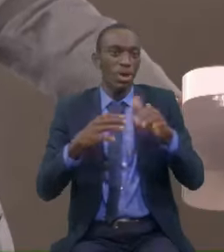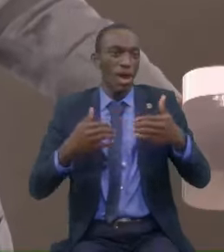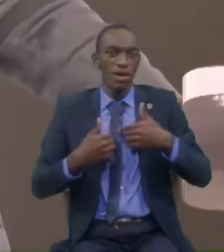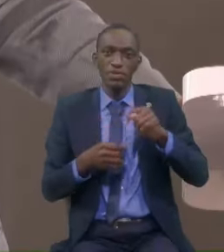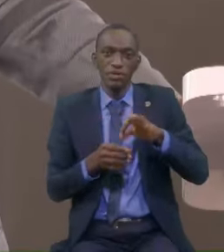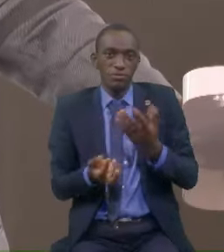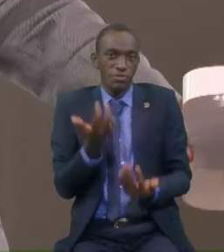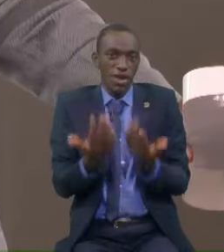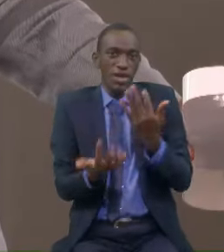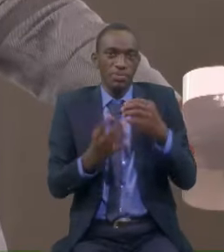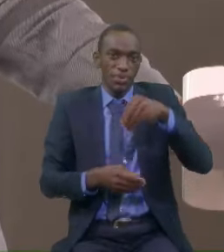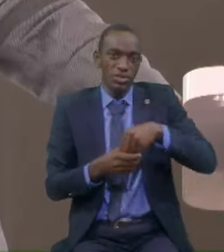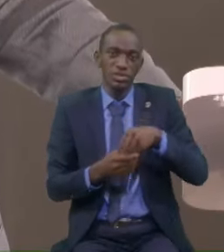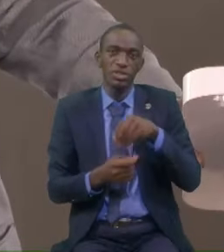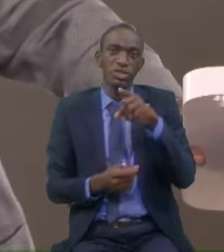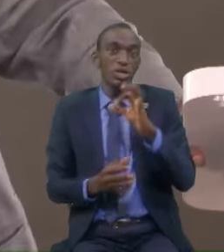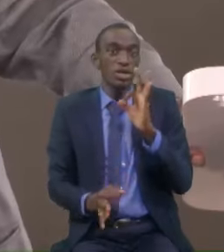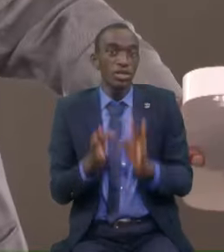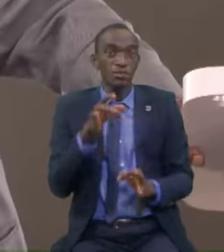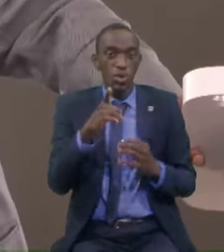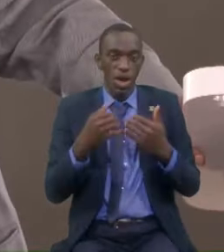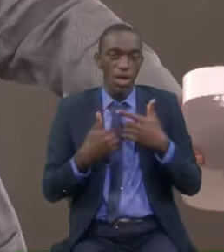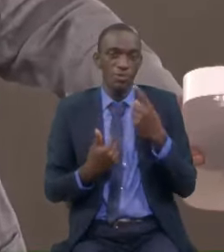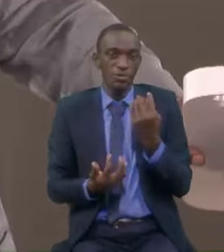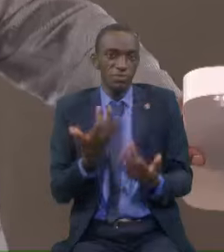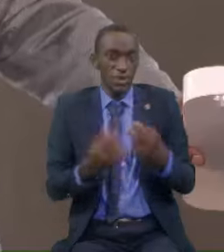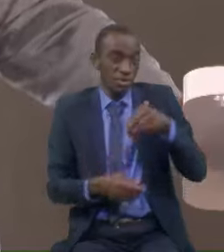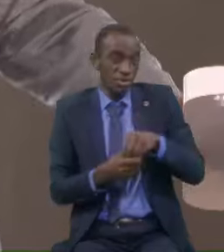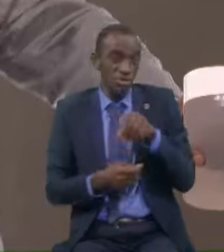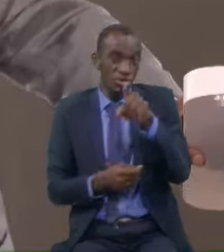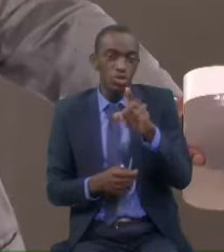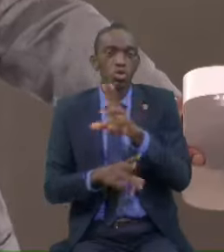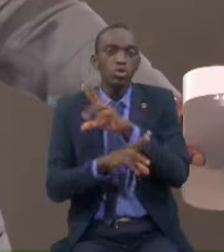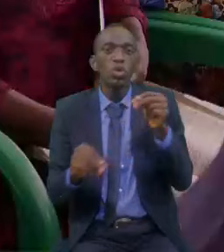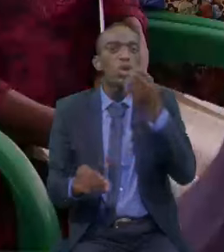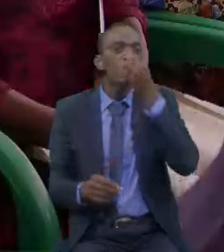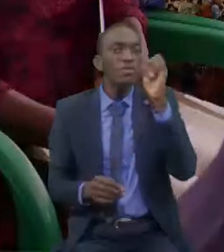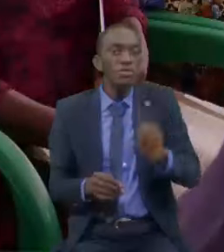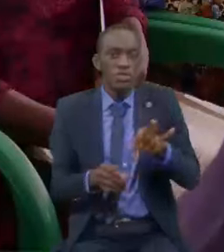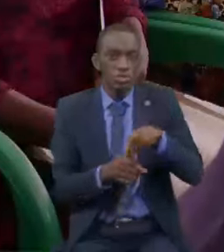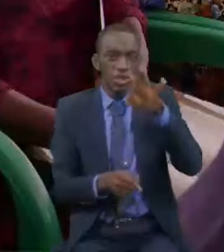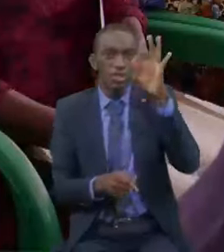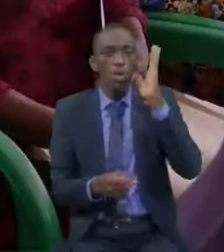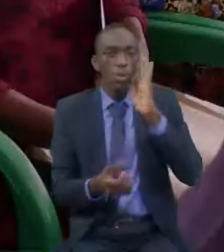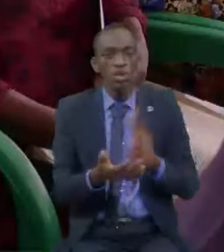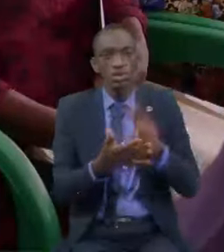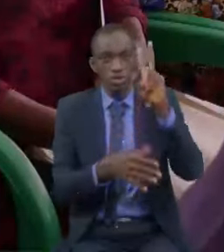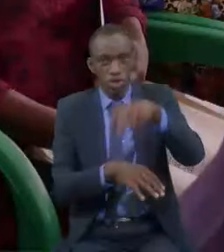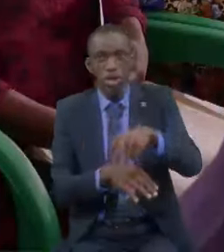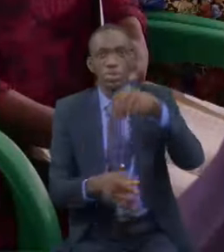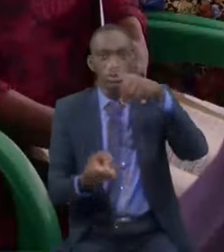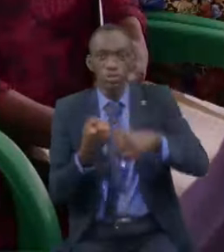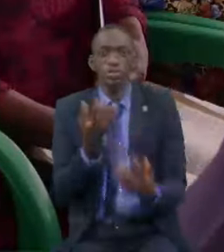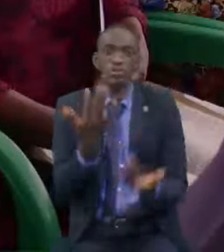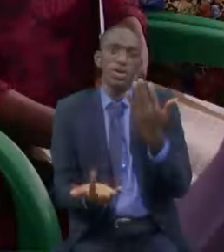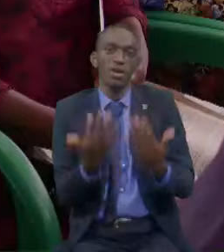you have the fire inside you, no evil spirit will jump into fire. You are baptized